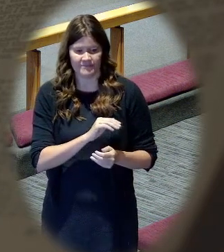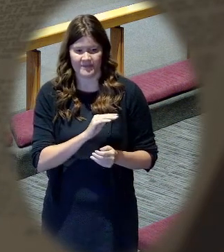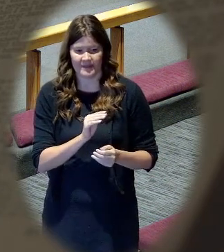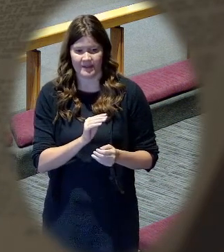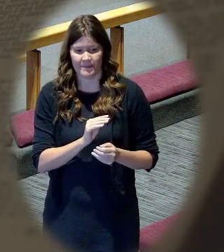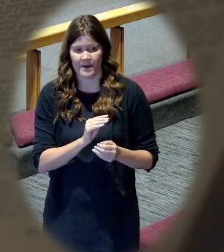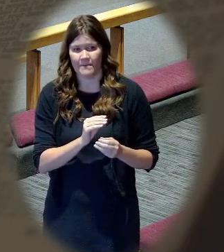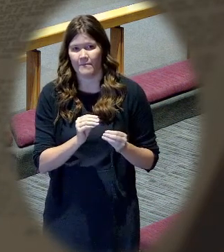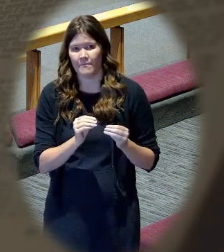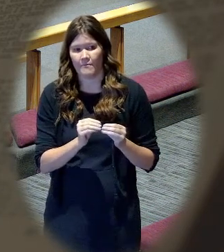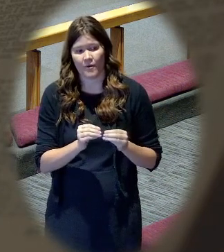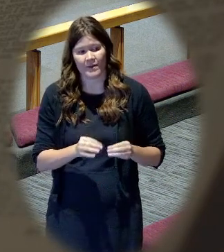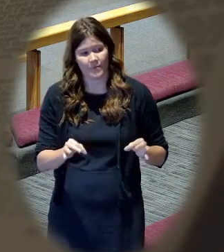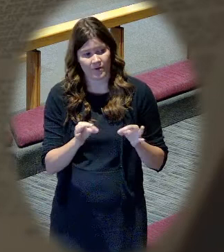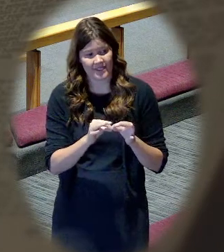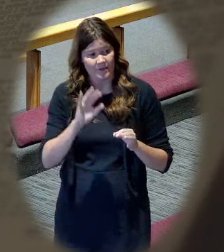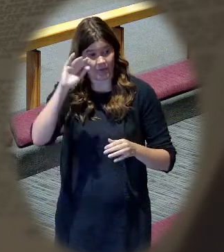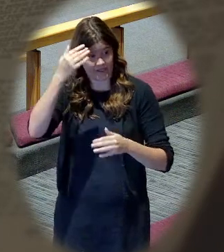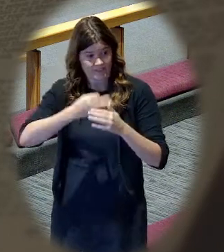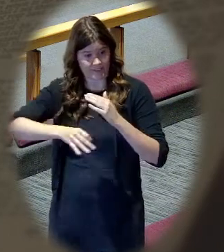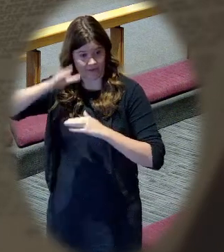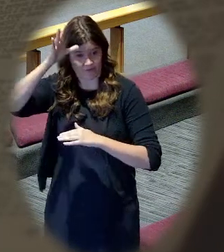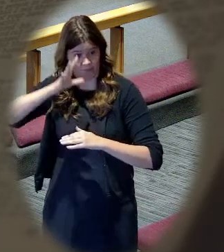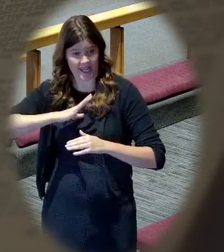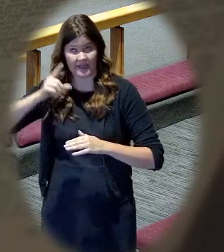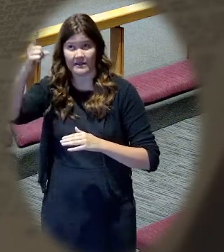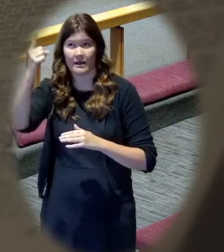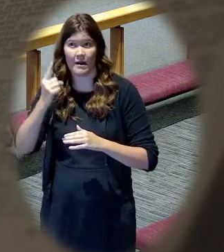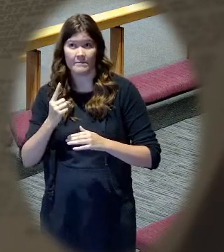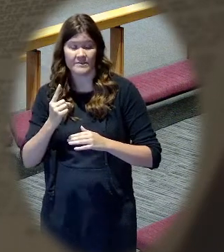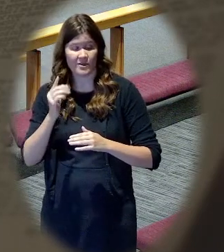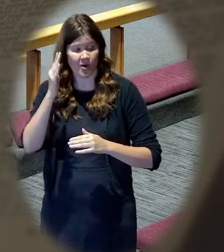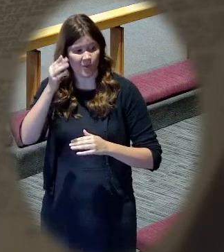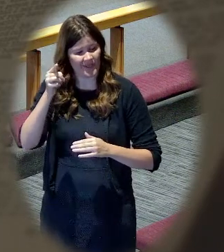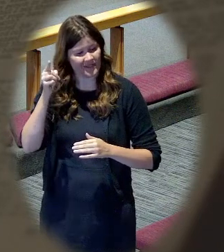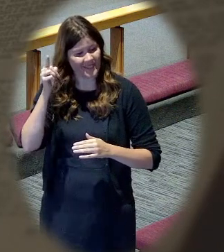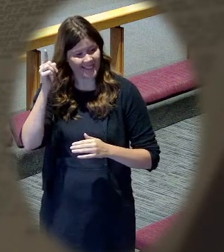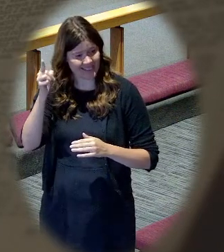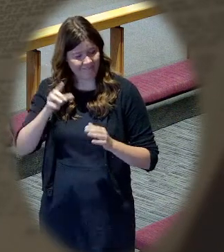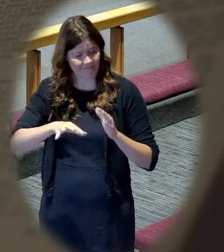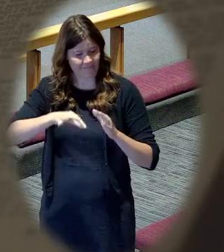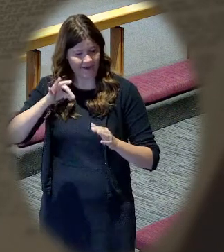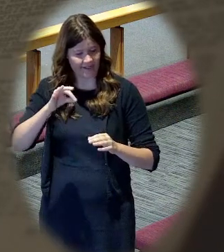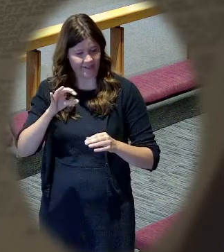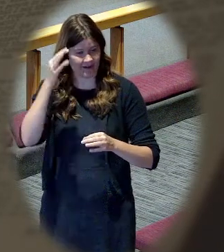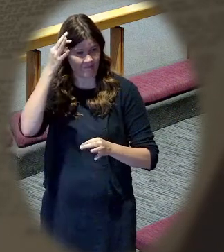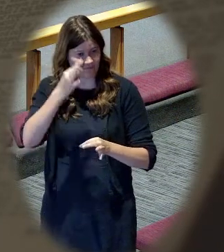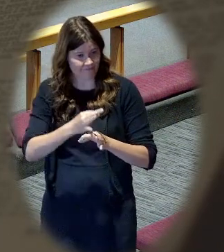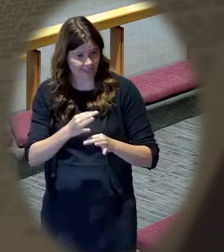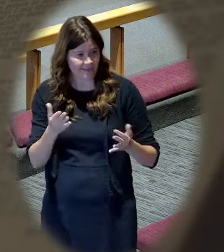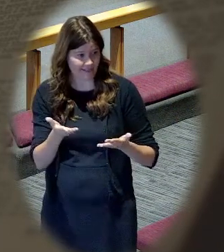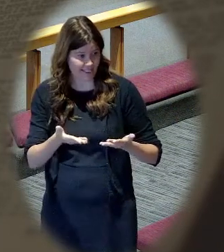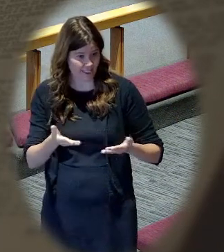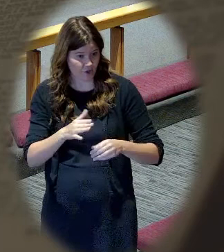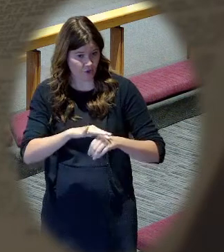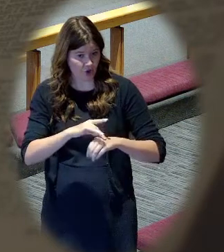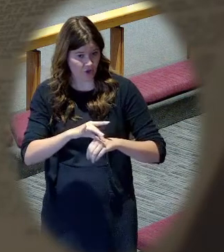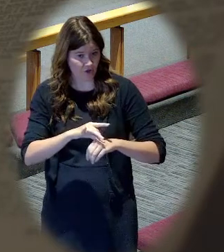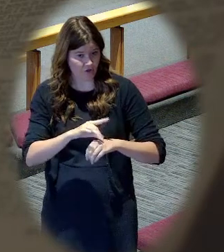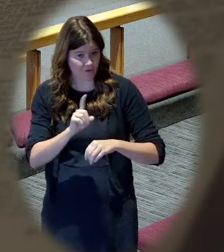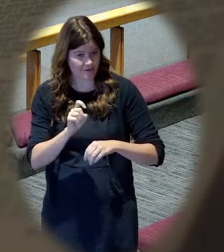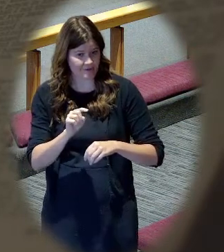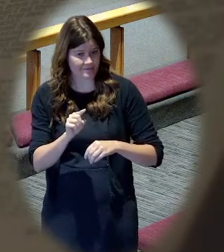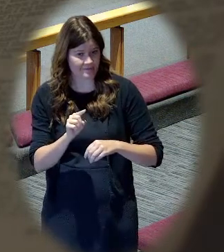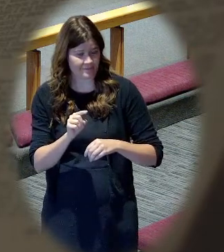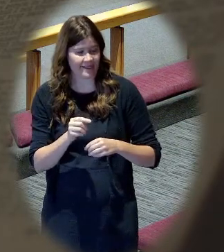Nevertheless, when the Son of Man comes, will he find faith on earth?" This is the